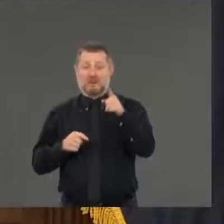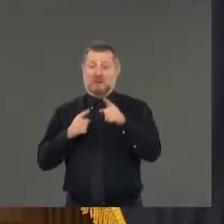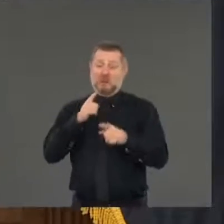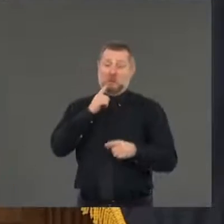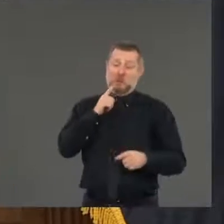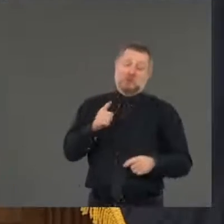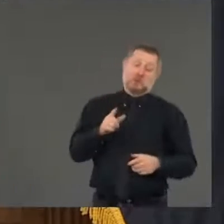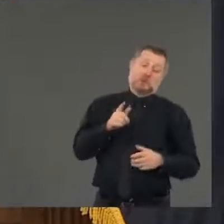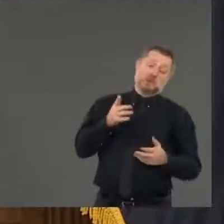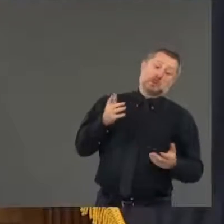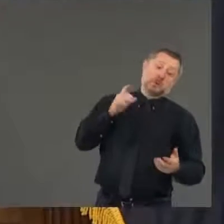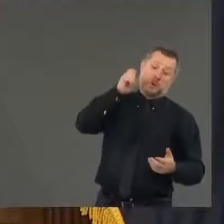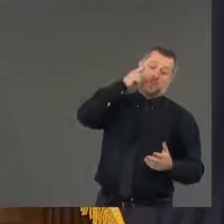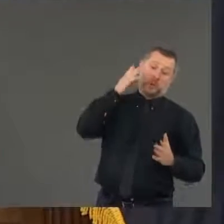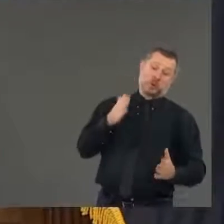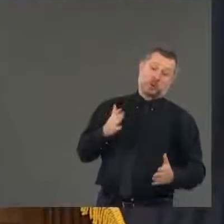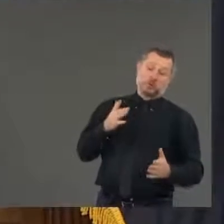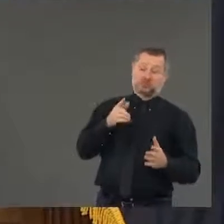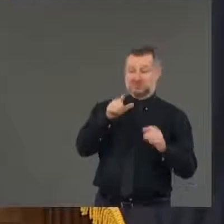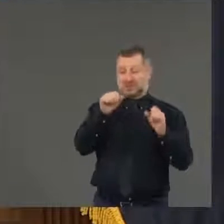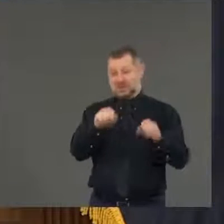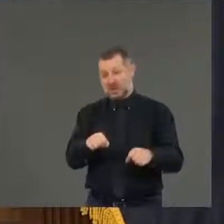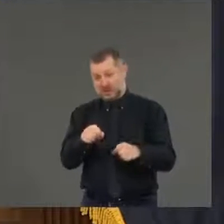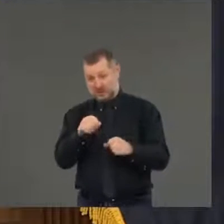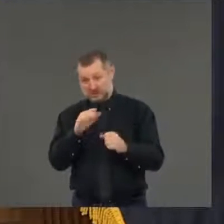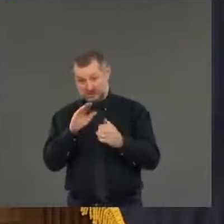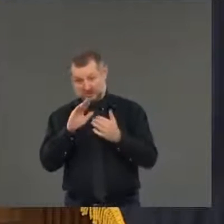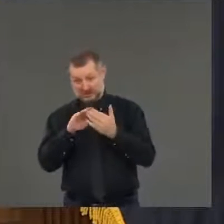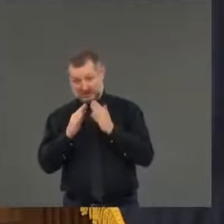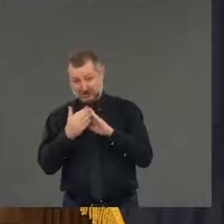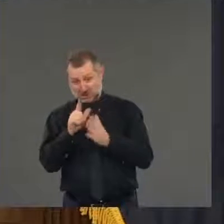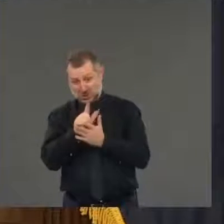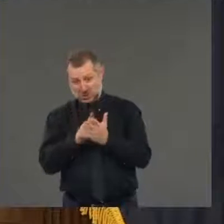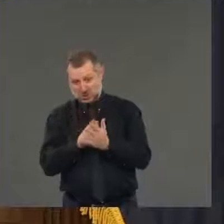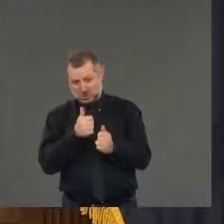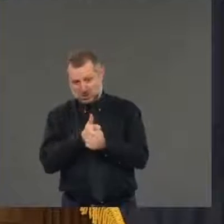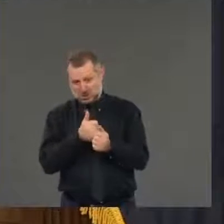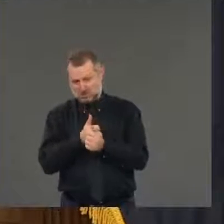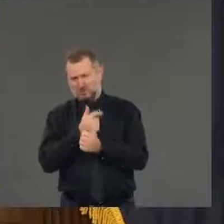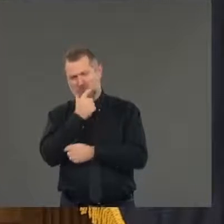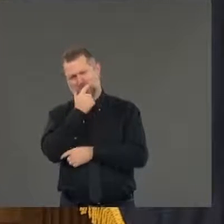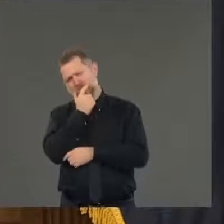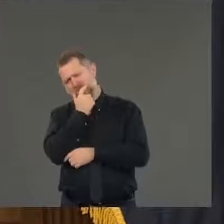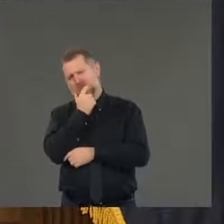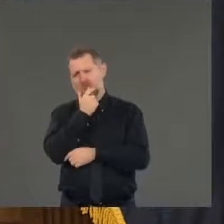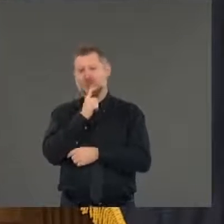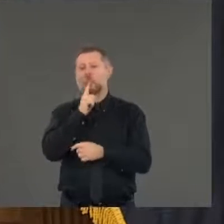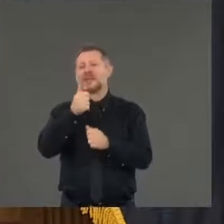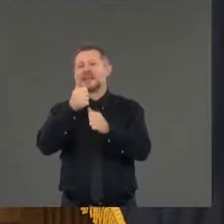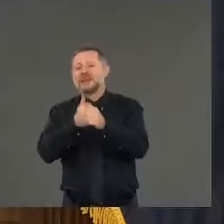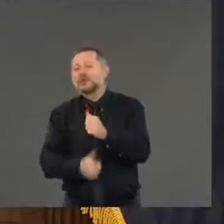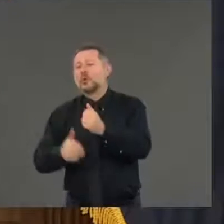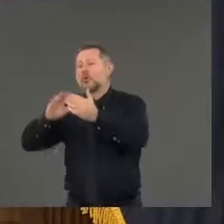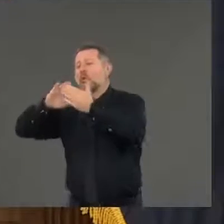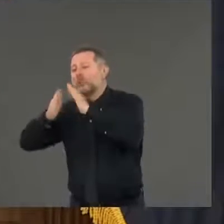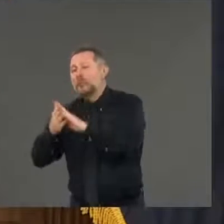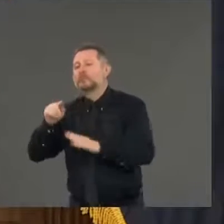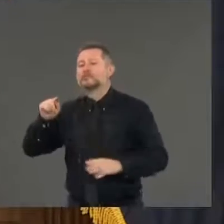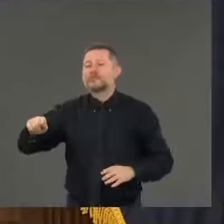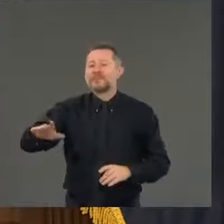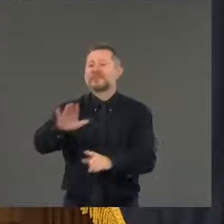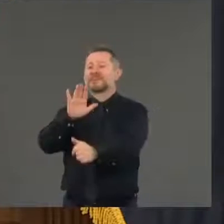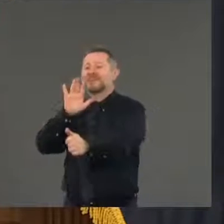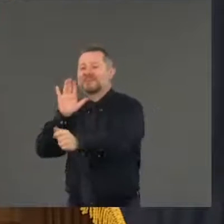function of city law, right? The reason I say community by community is it is their law